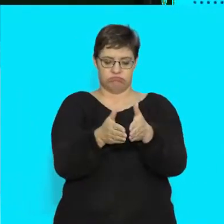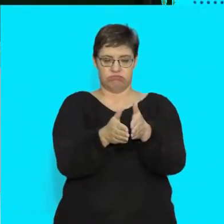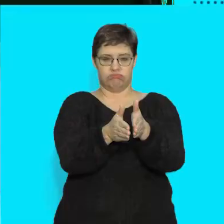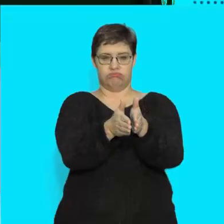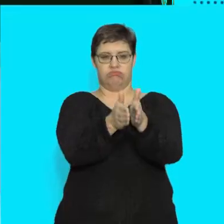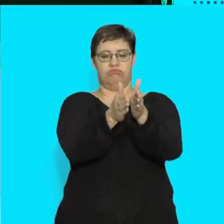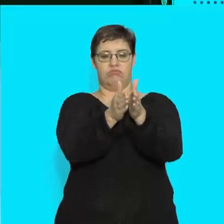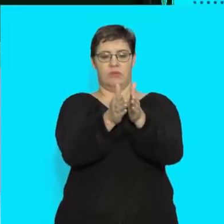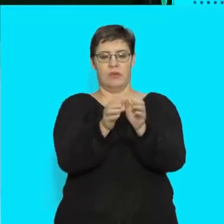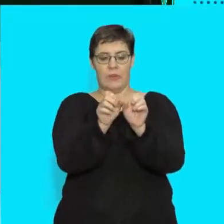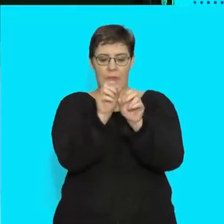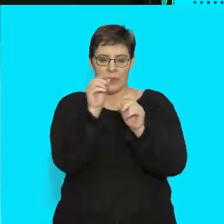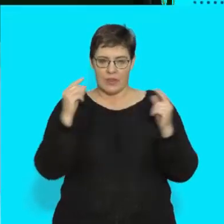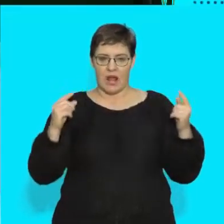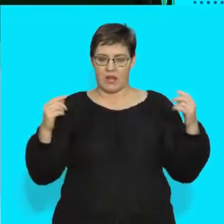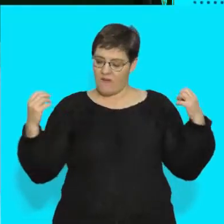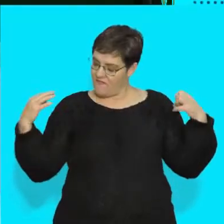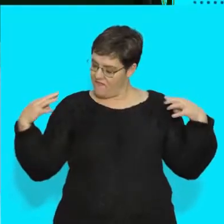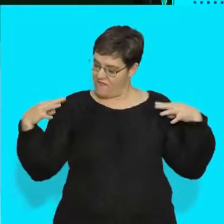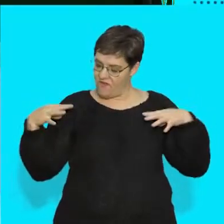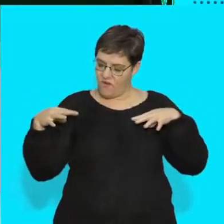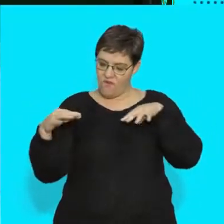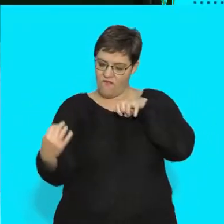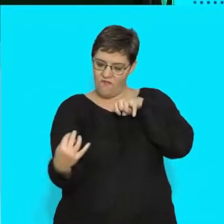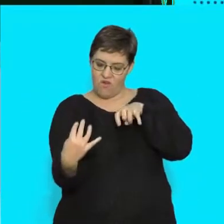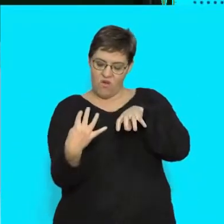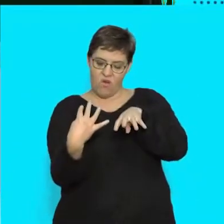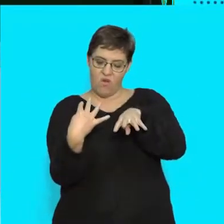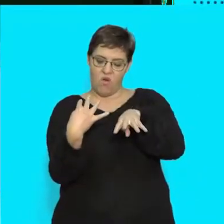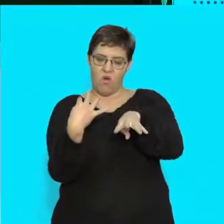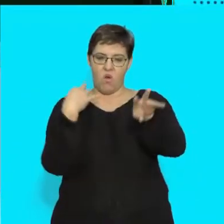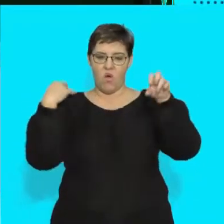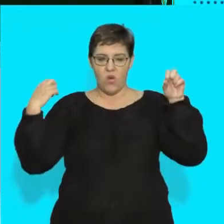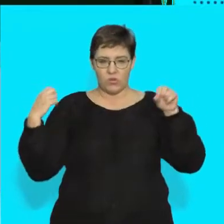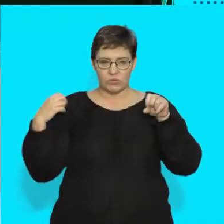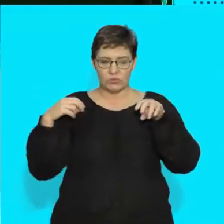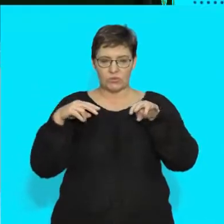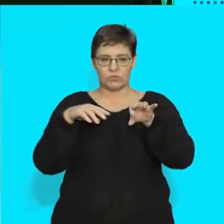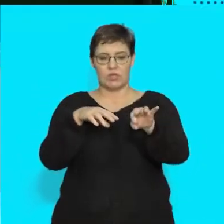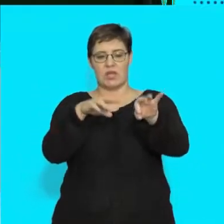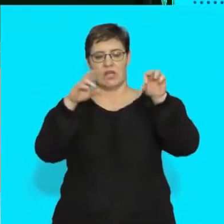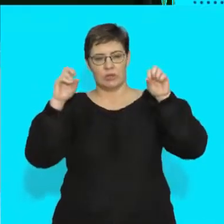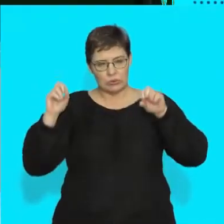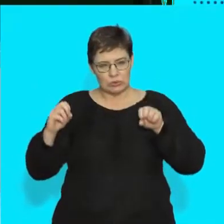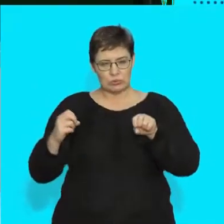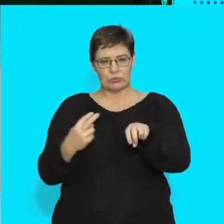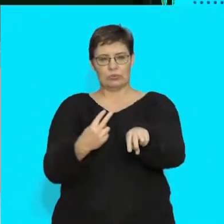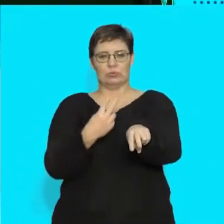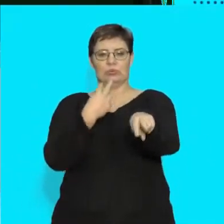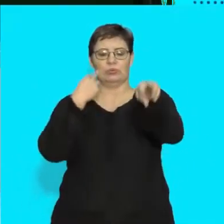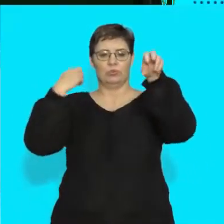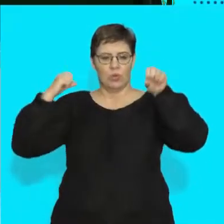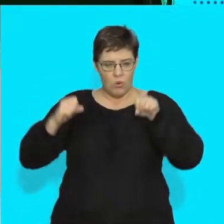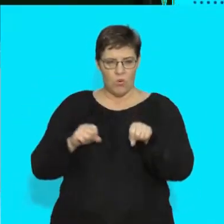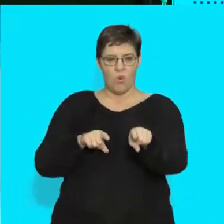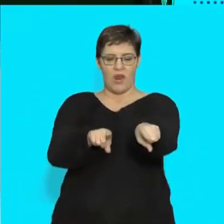get smaller and smaller and smaller. It's probably the road by your house, because what do you have to do? Each house is a cell, and